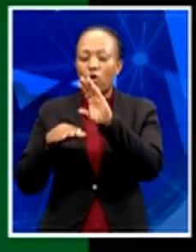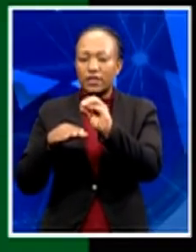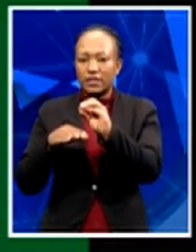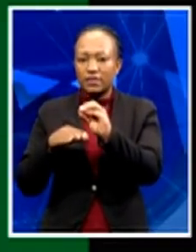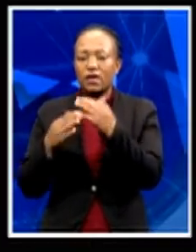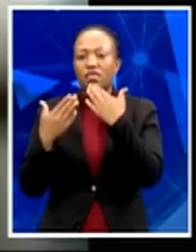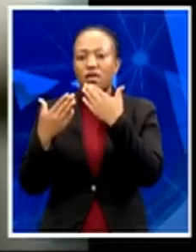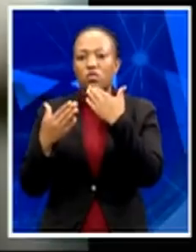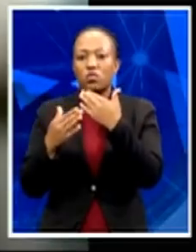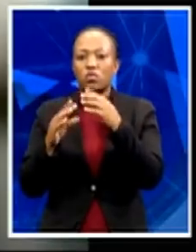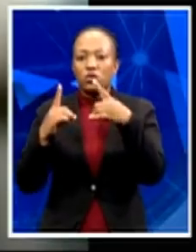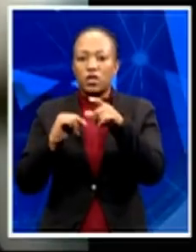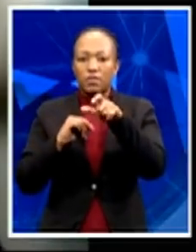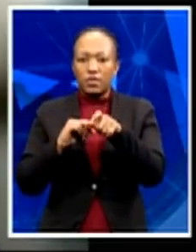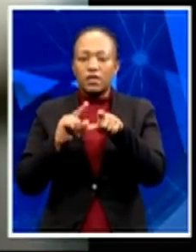members of the Portfolio Committee.